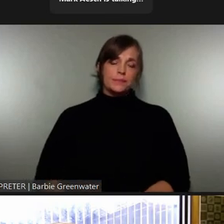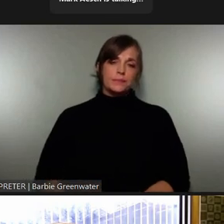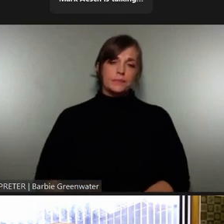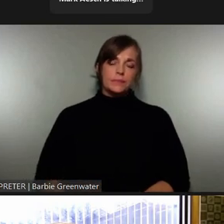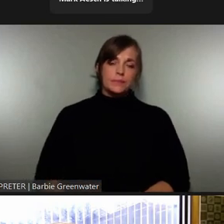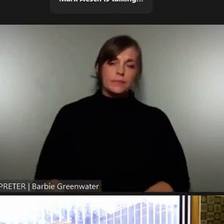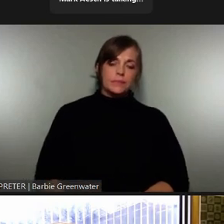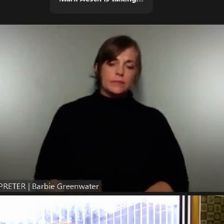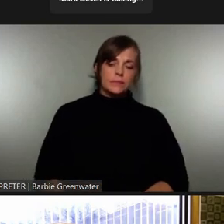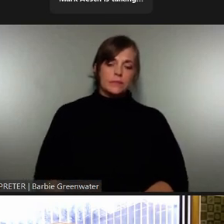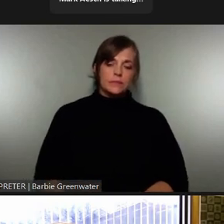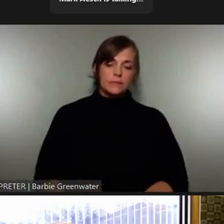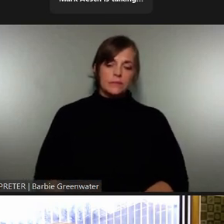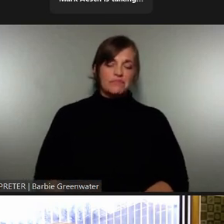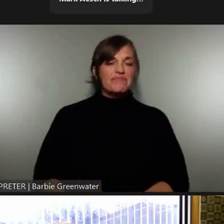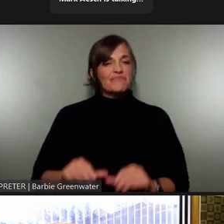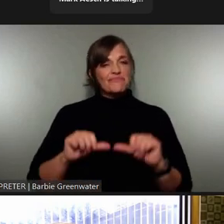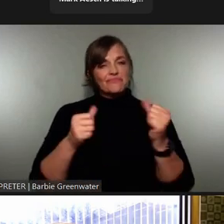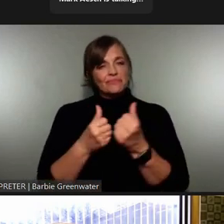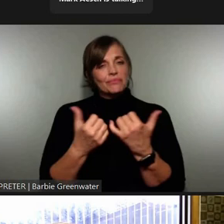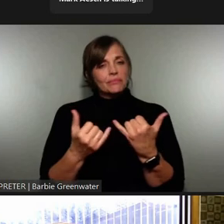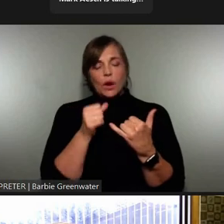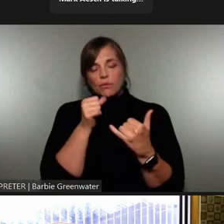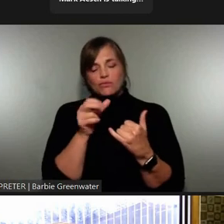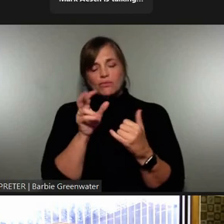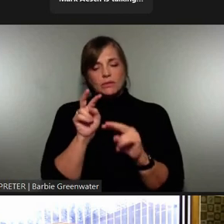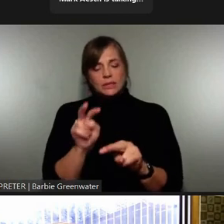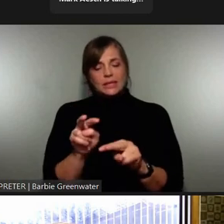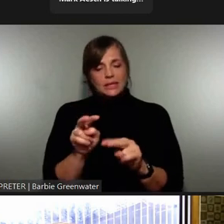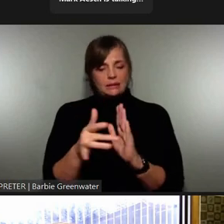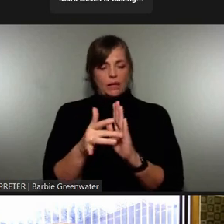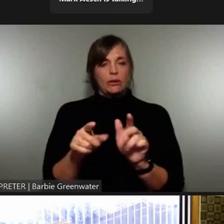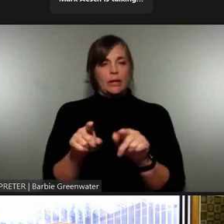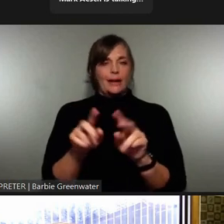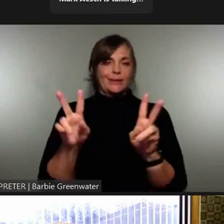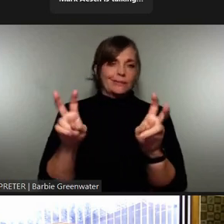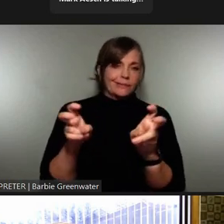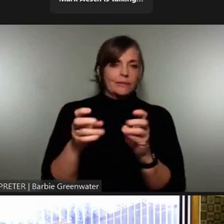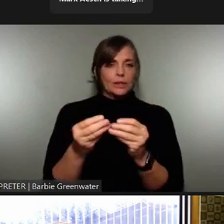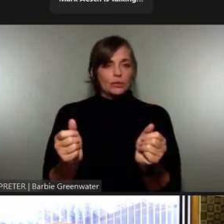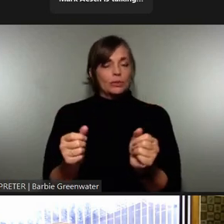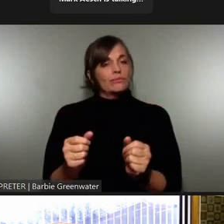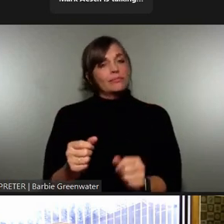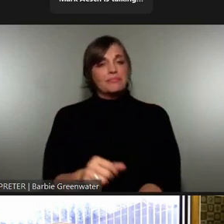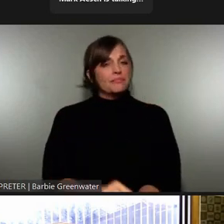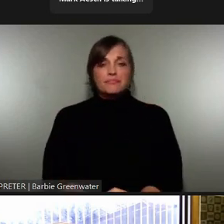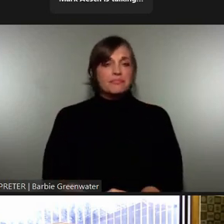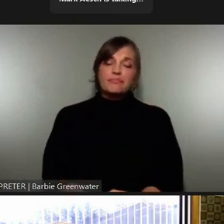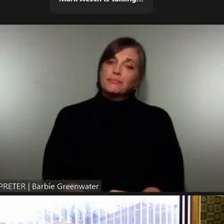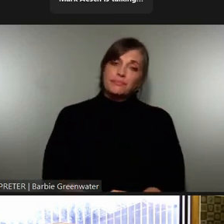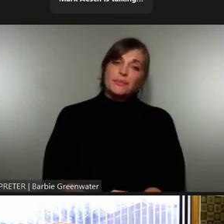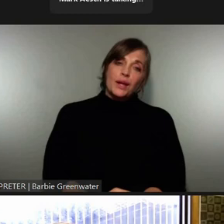no longer view technology as, quote, the solution. They're beginning to view technology as